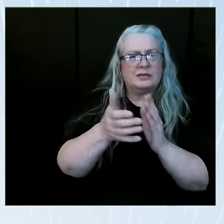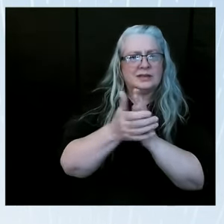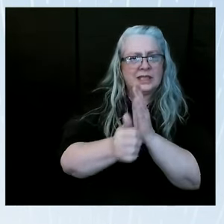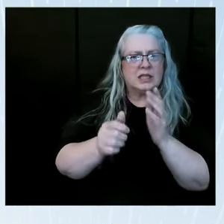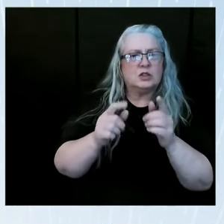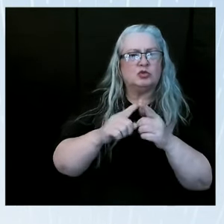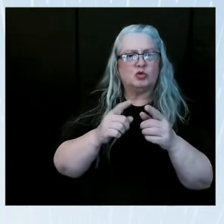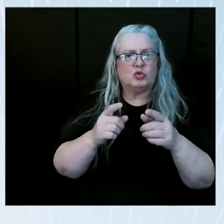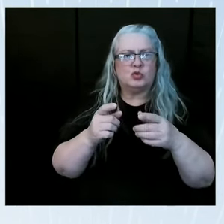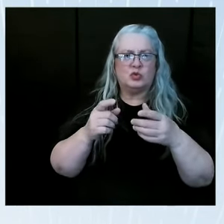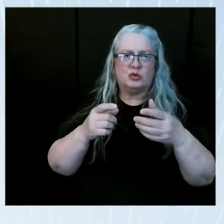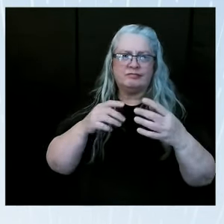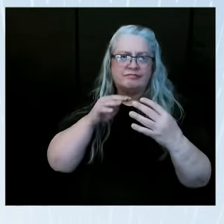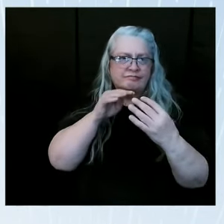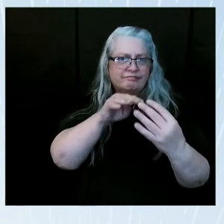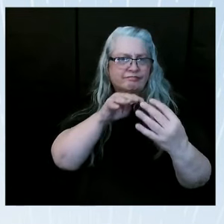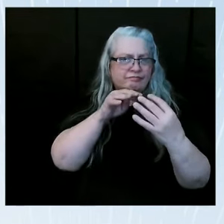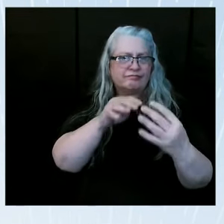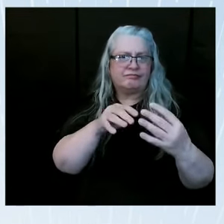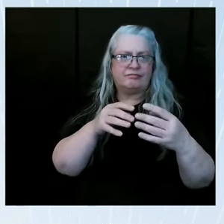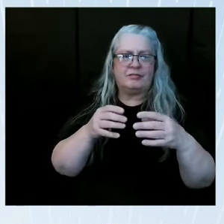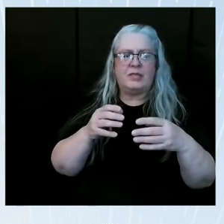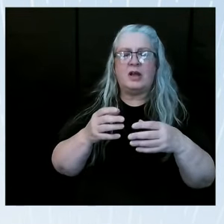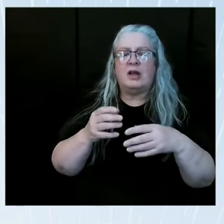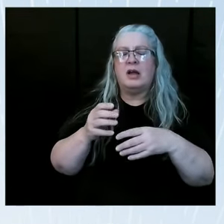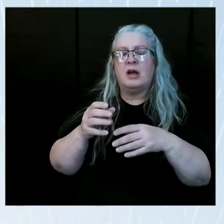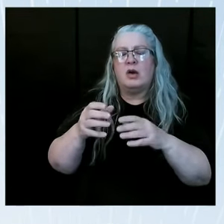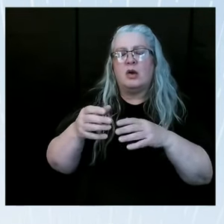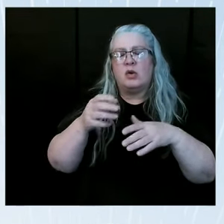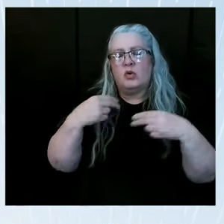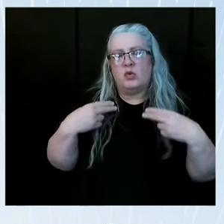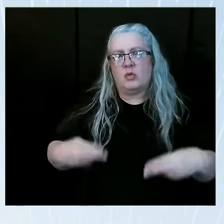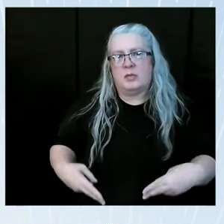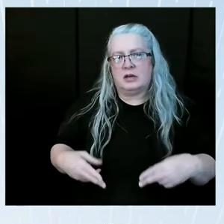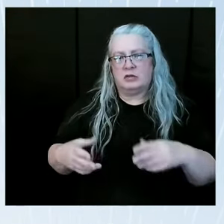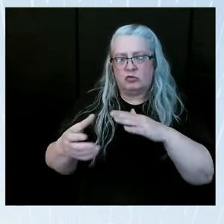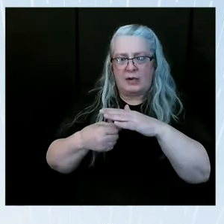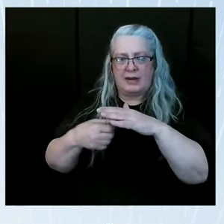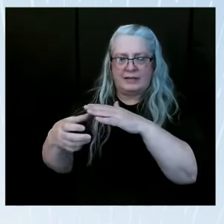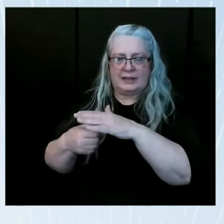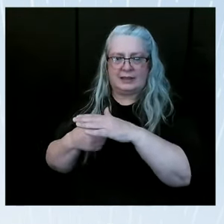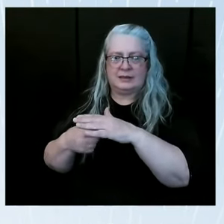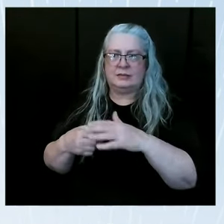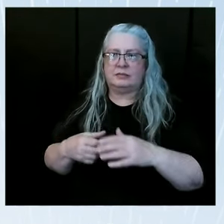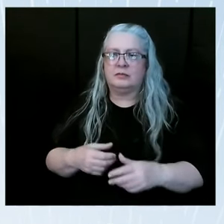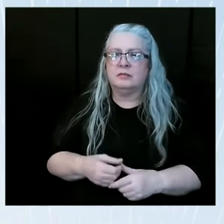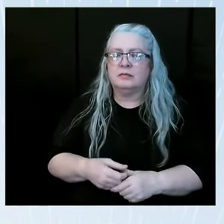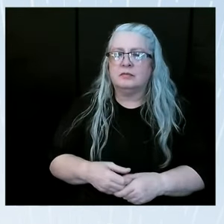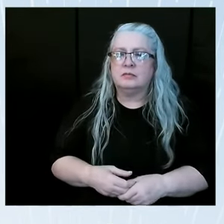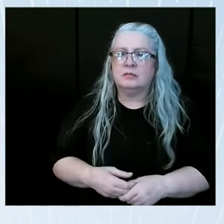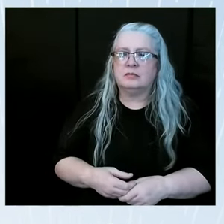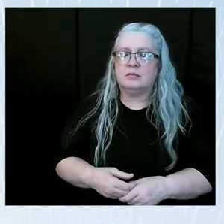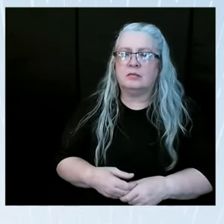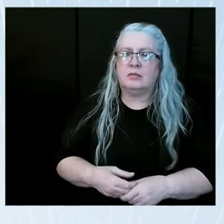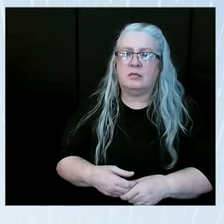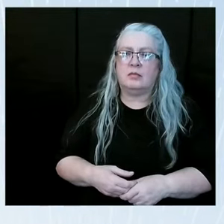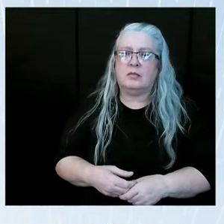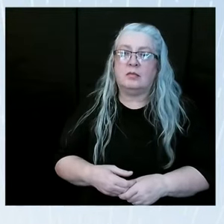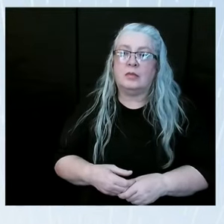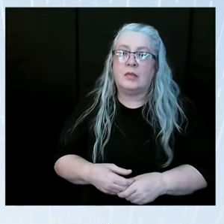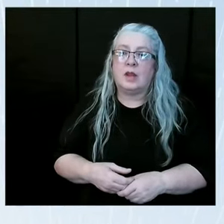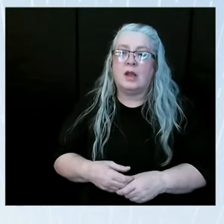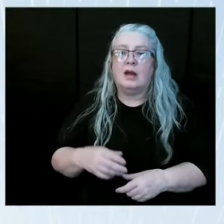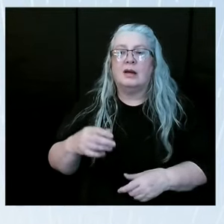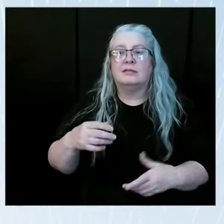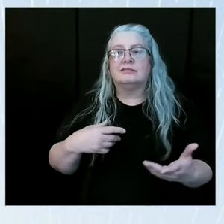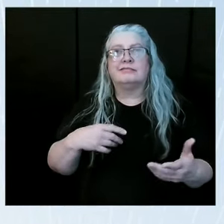that, one who leads and does not have to validate their leadership with a story of adversity.